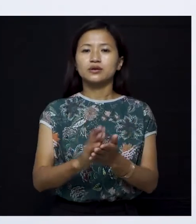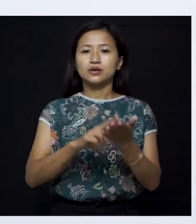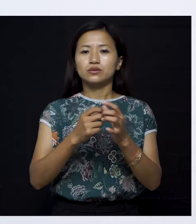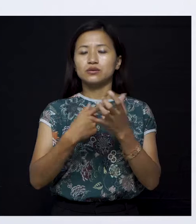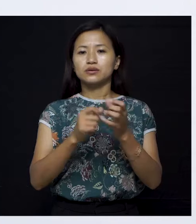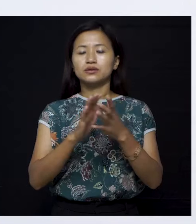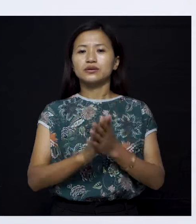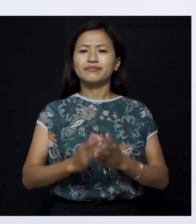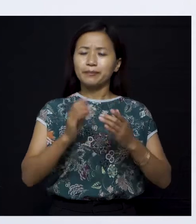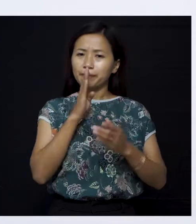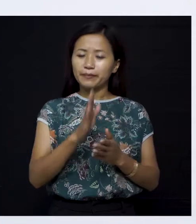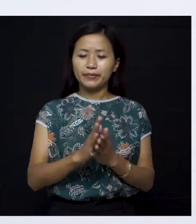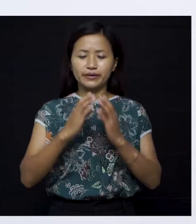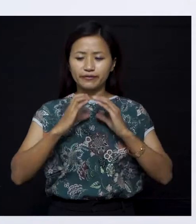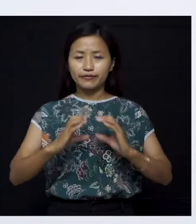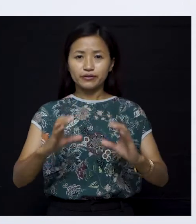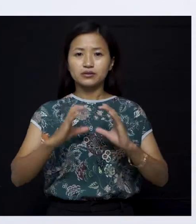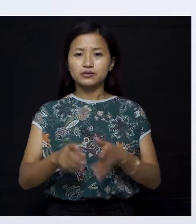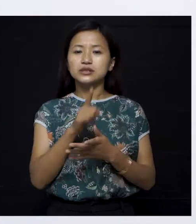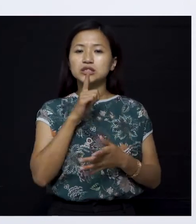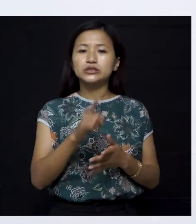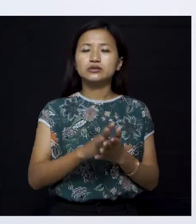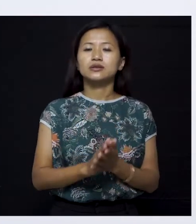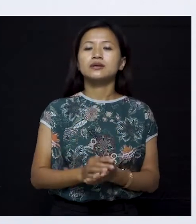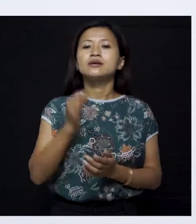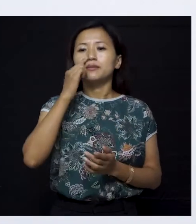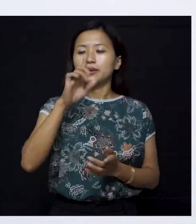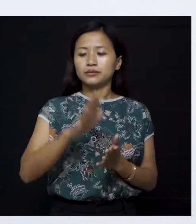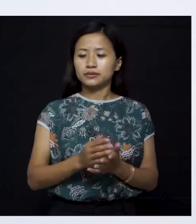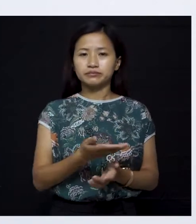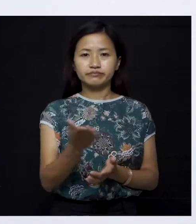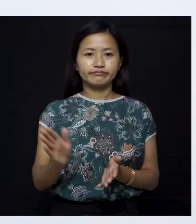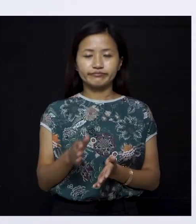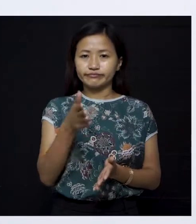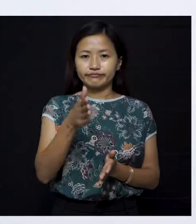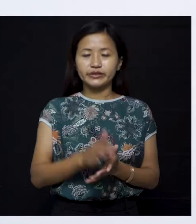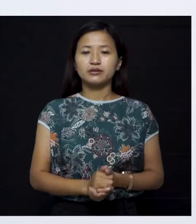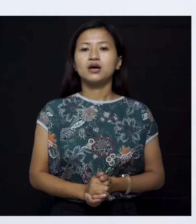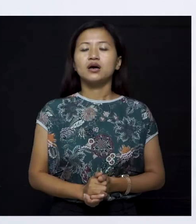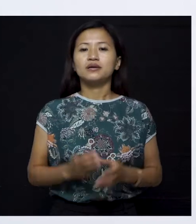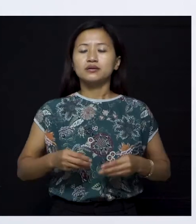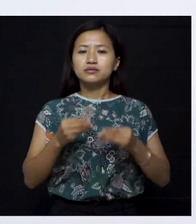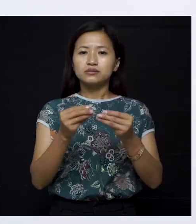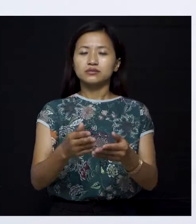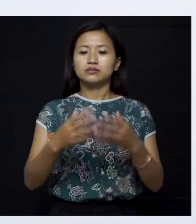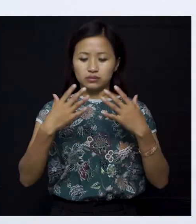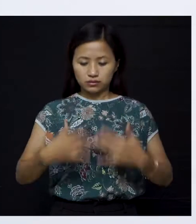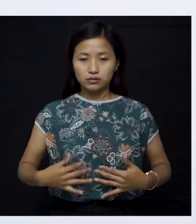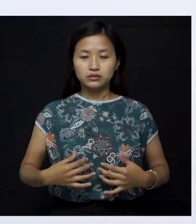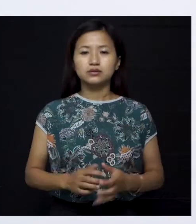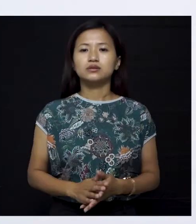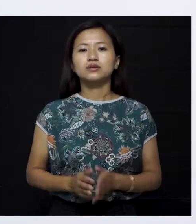very careful to make sure that the mother was not there when she brings in the cloth. And Kathleen said that she might be